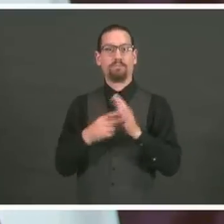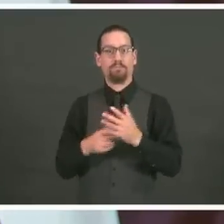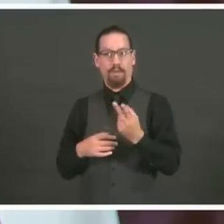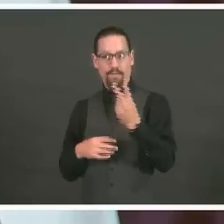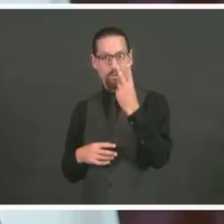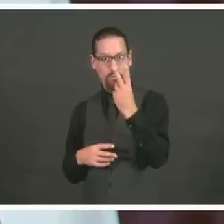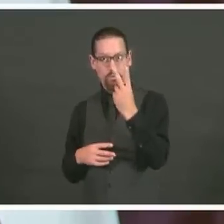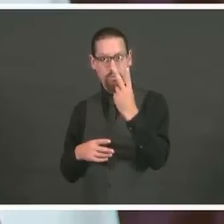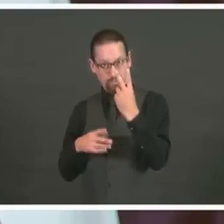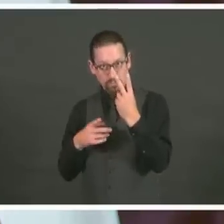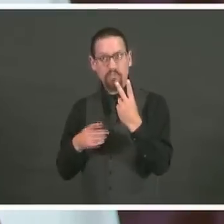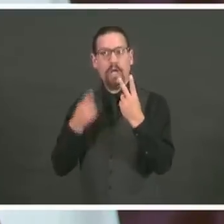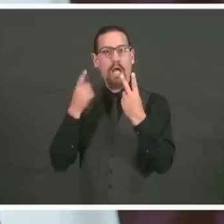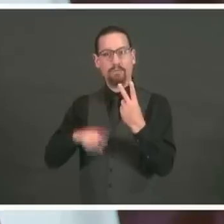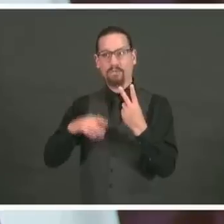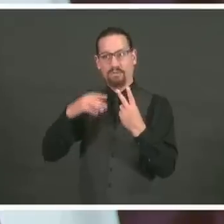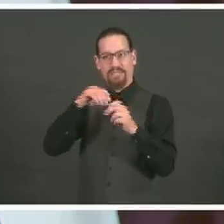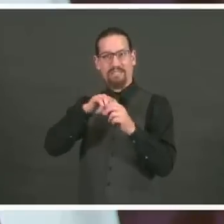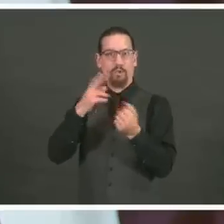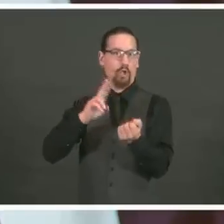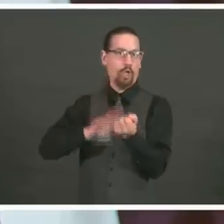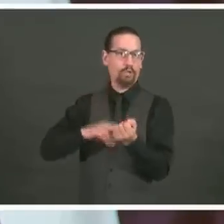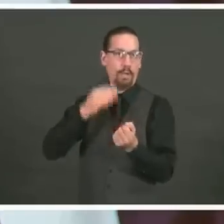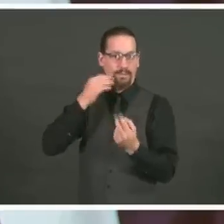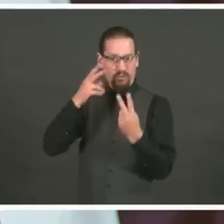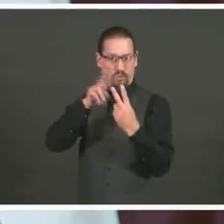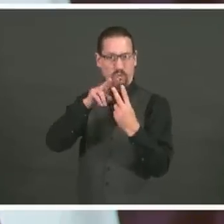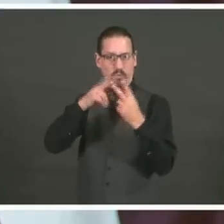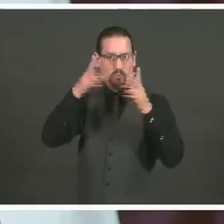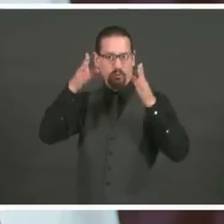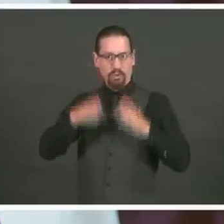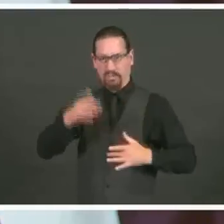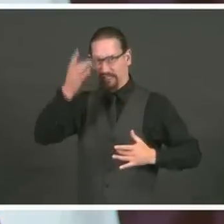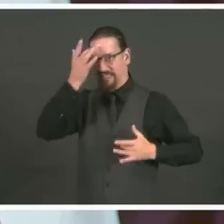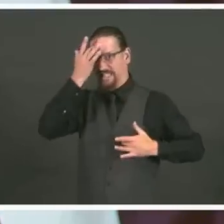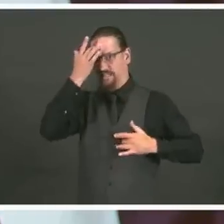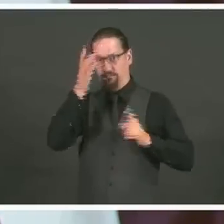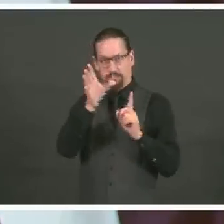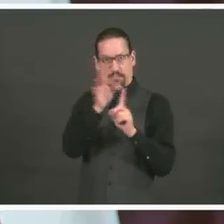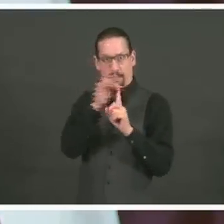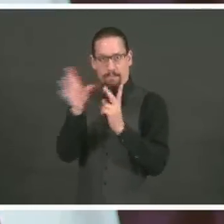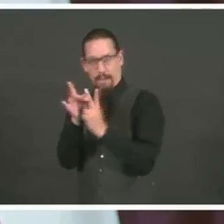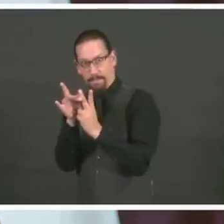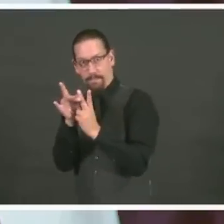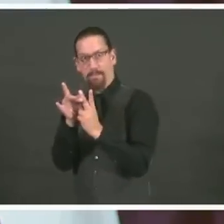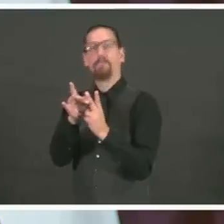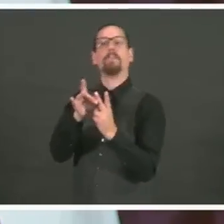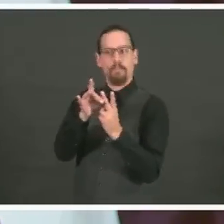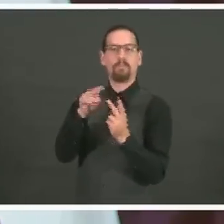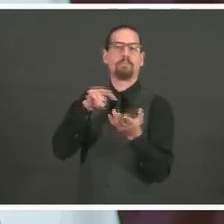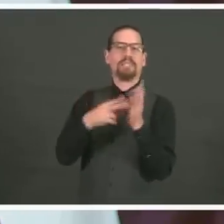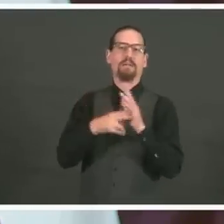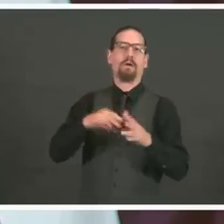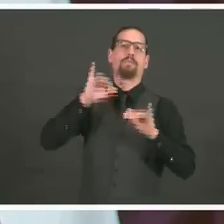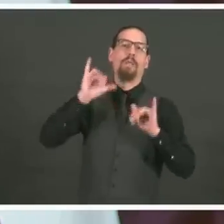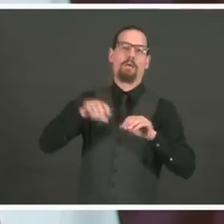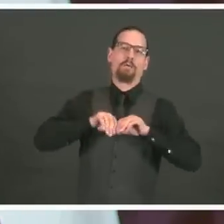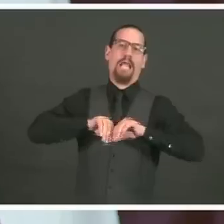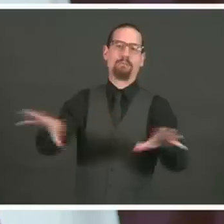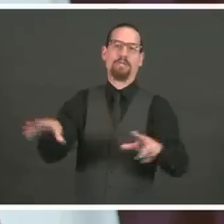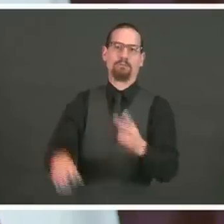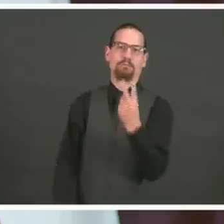home, a daycare center, a summer camp, we call that an outbreak,